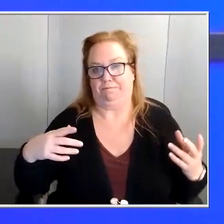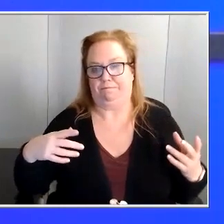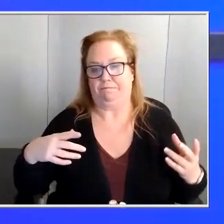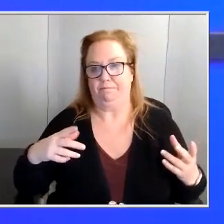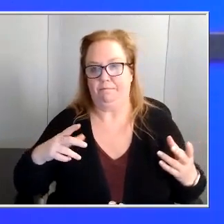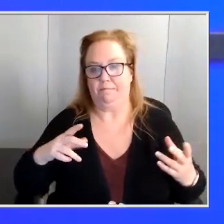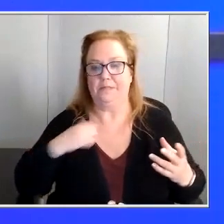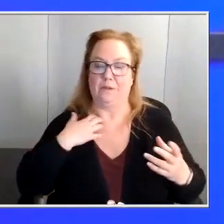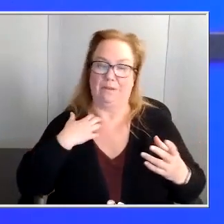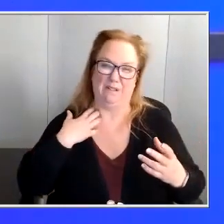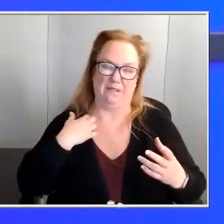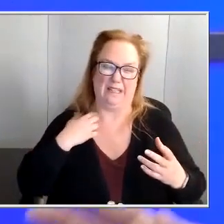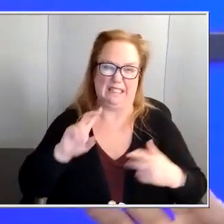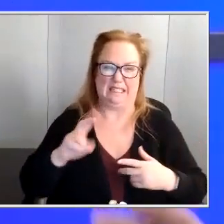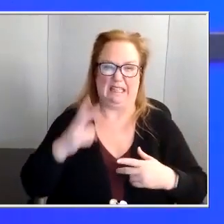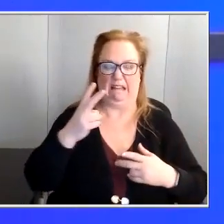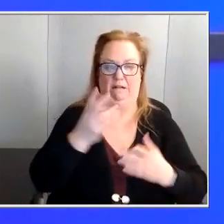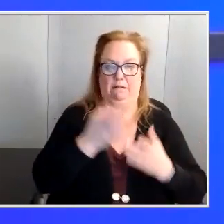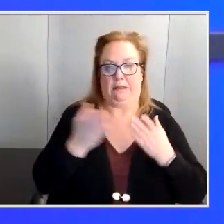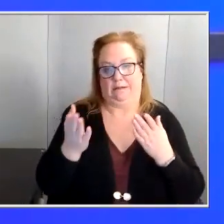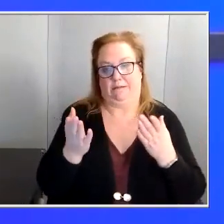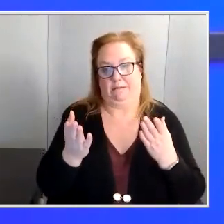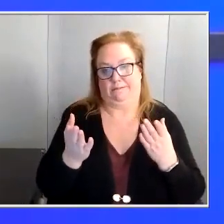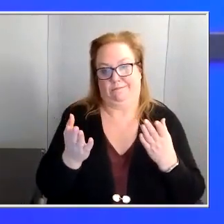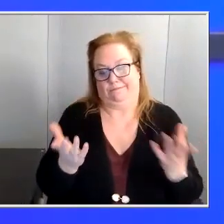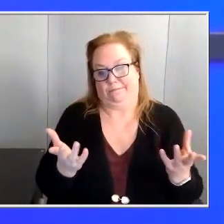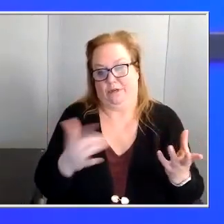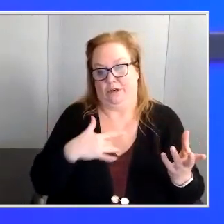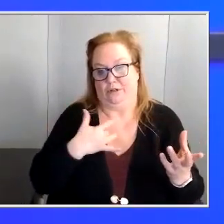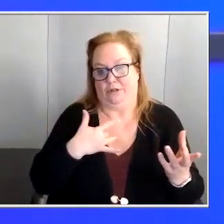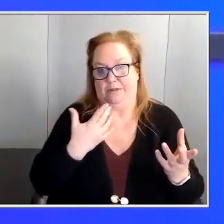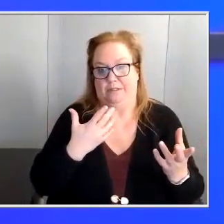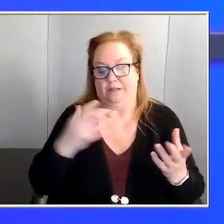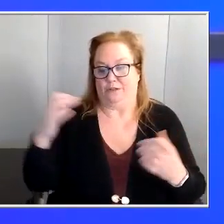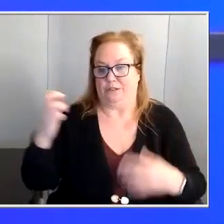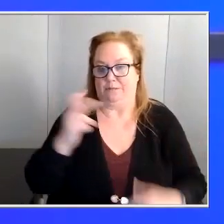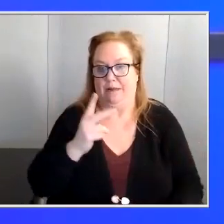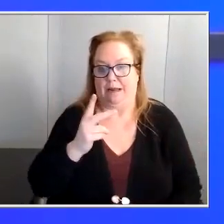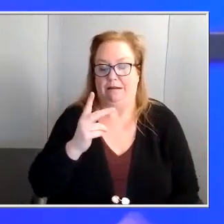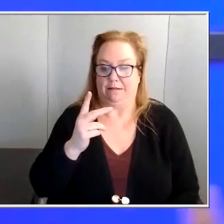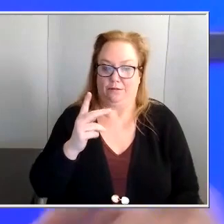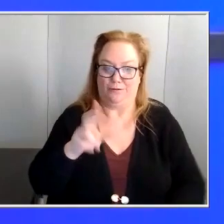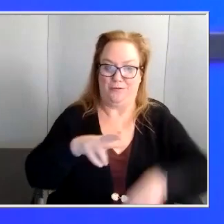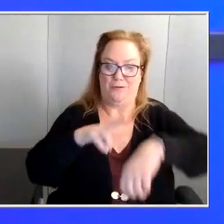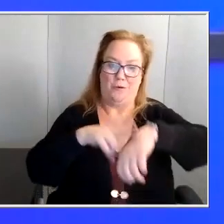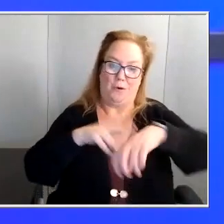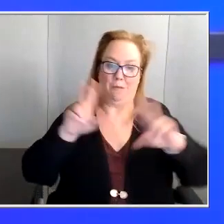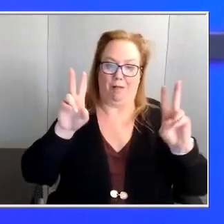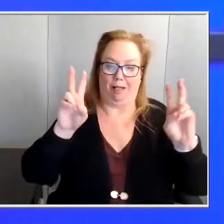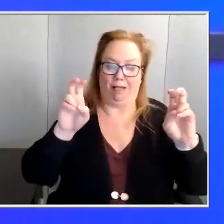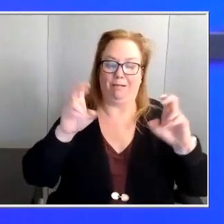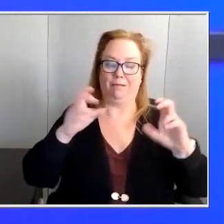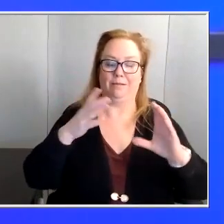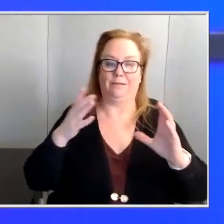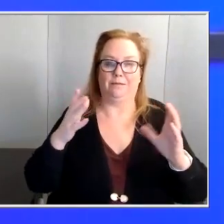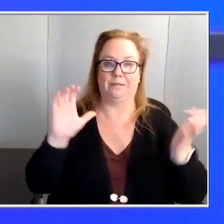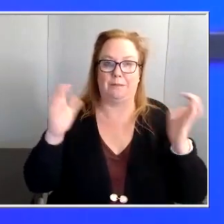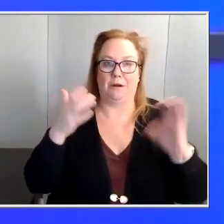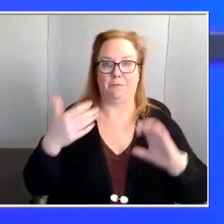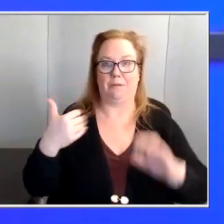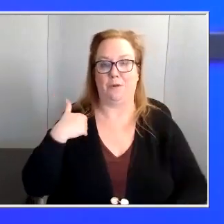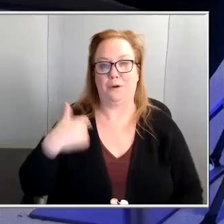hit on top of that. But she feels like she's all the way back to normal from before any of those symptoms developed.